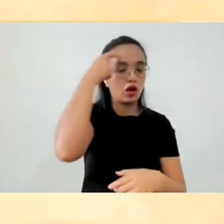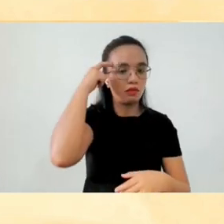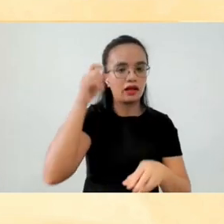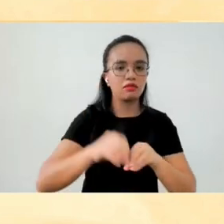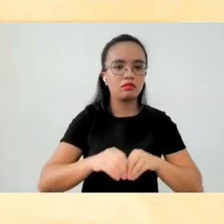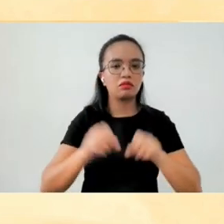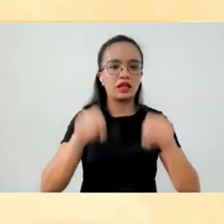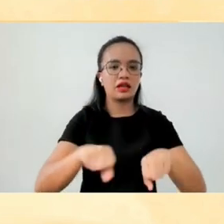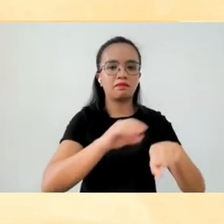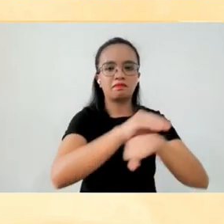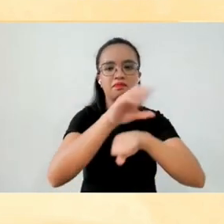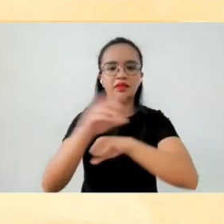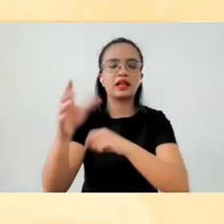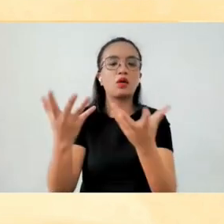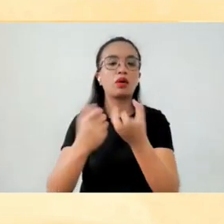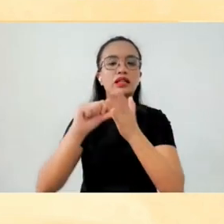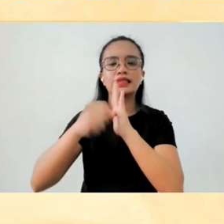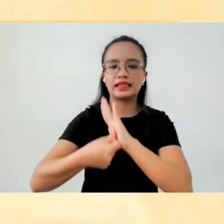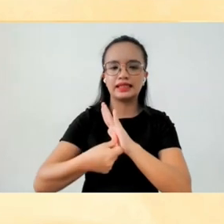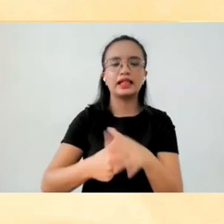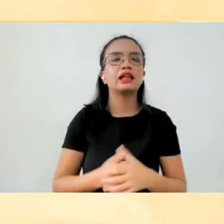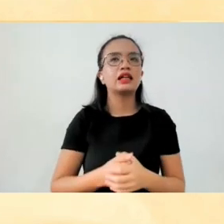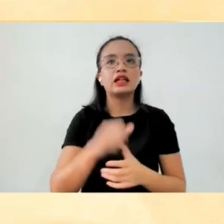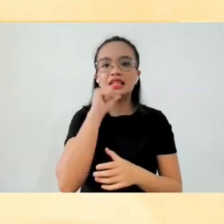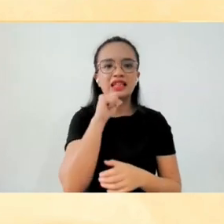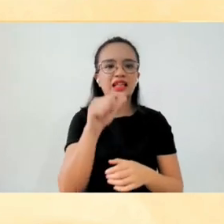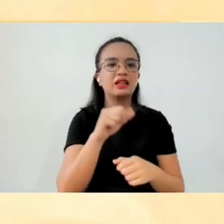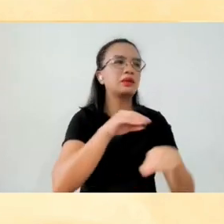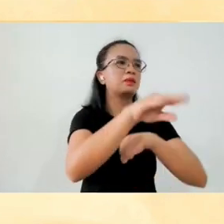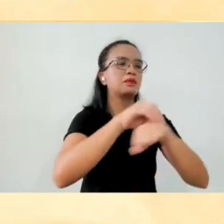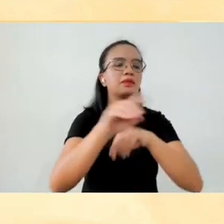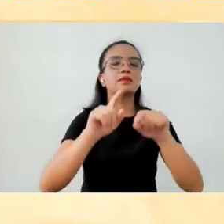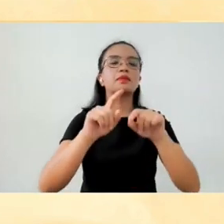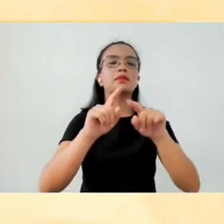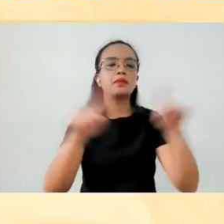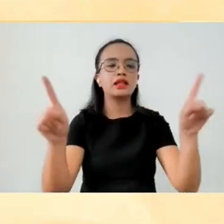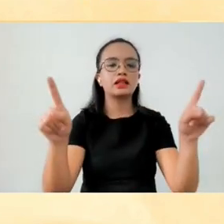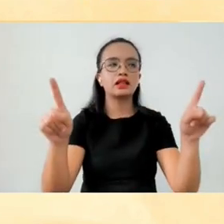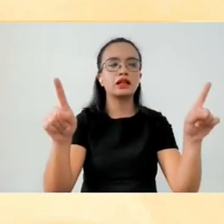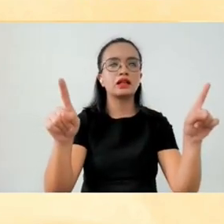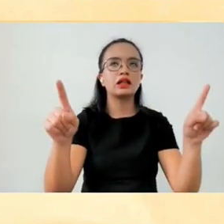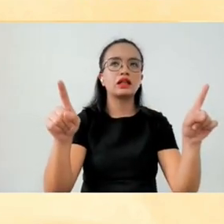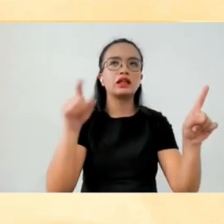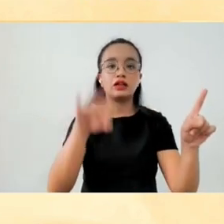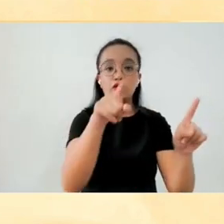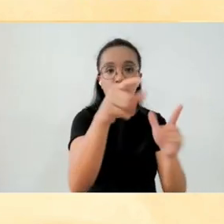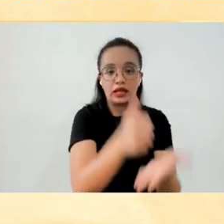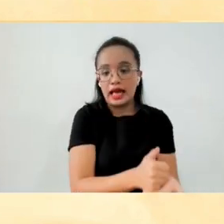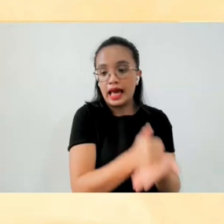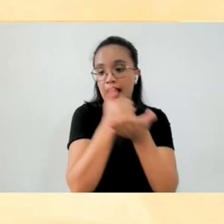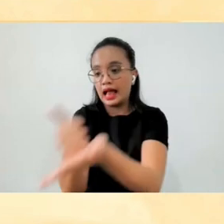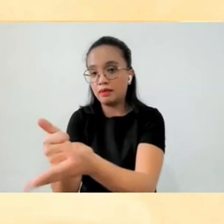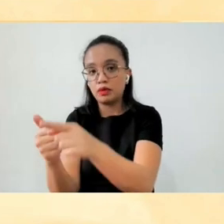contagious. I like to highlight this. It's not naman nakakahawa, but VT, vicarious traumatization. When you are helping somebody who's